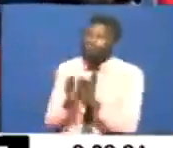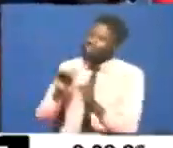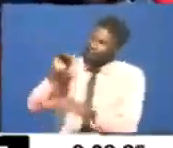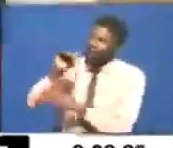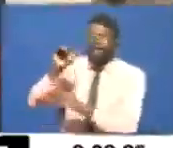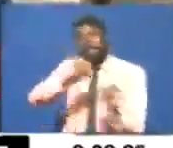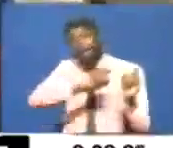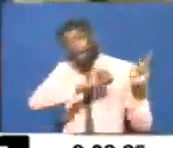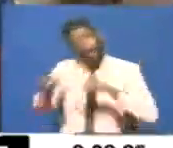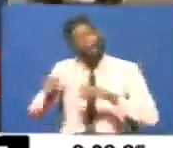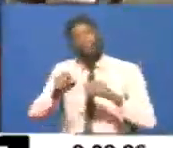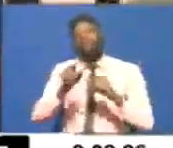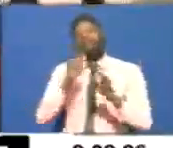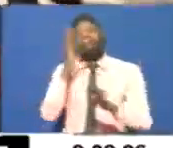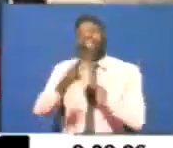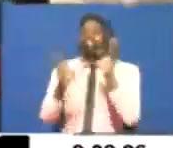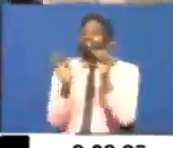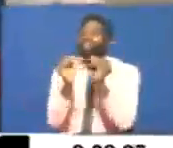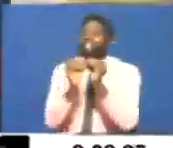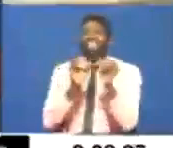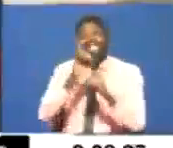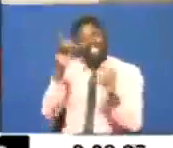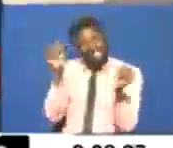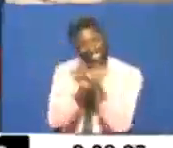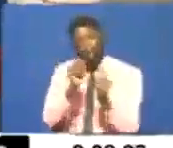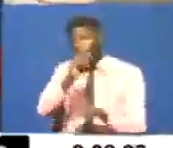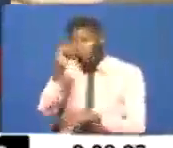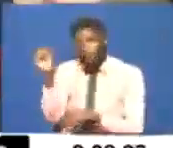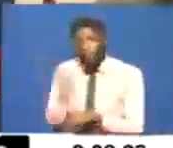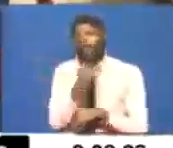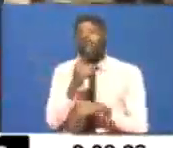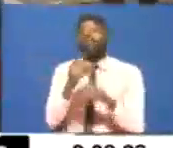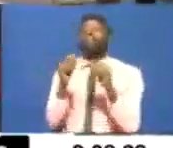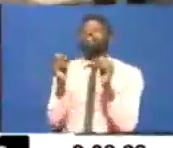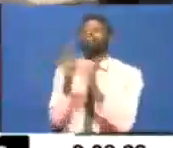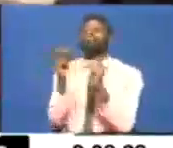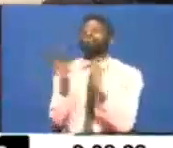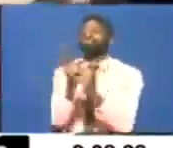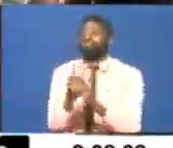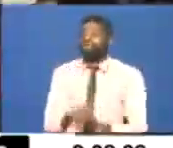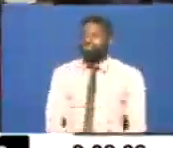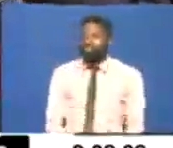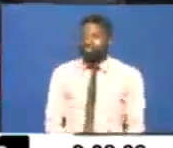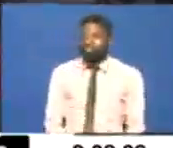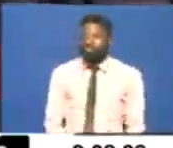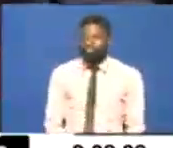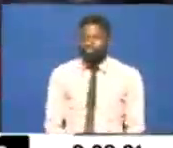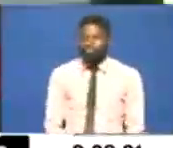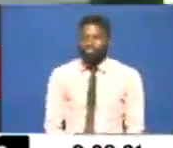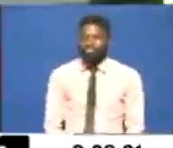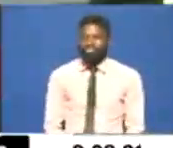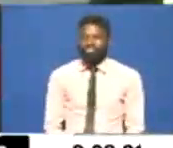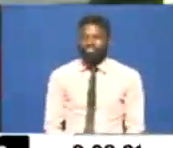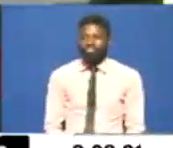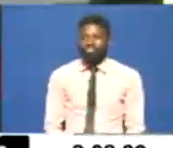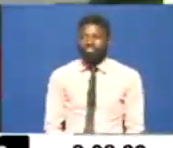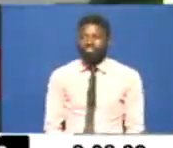Kasarani meeting on 10th December. Kevin Washira, Sunday Express.